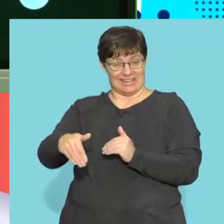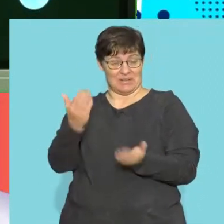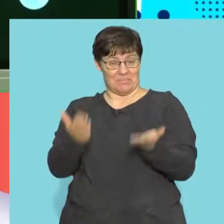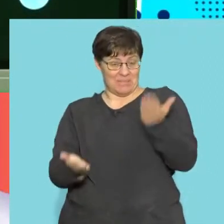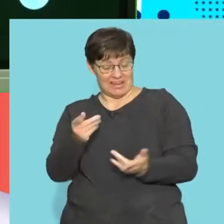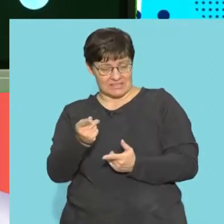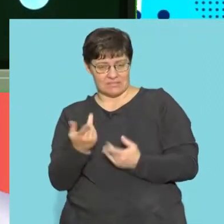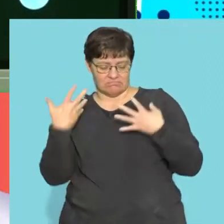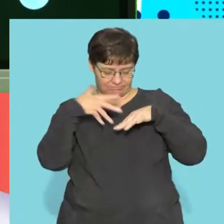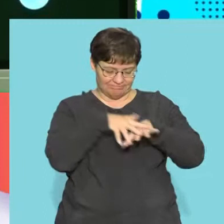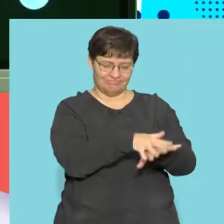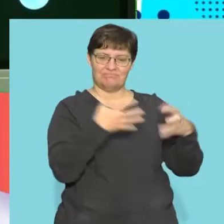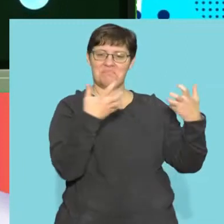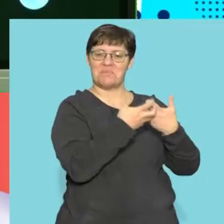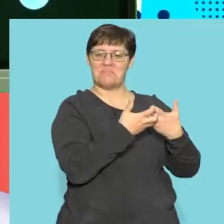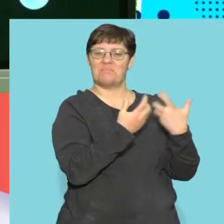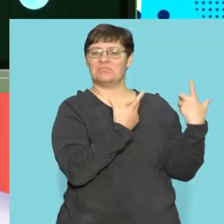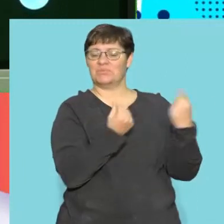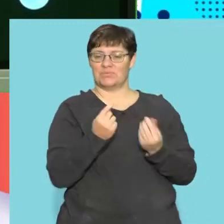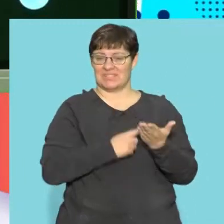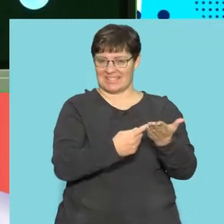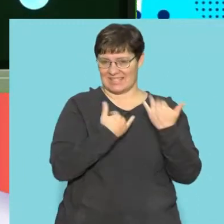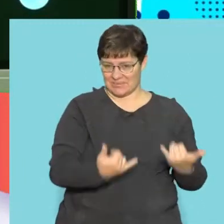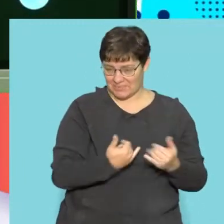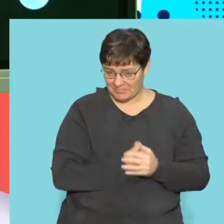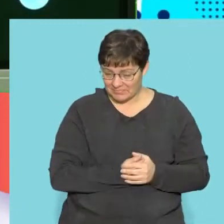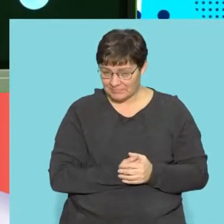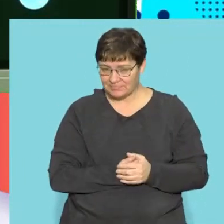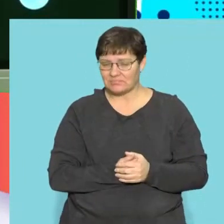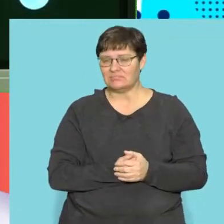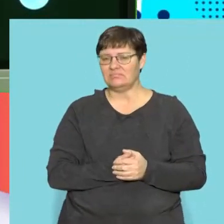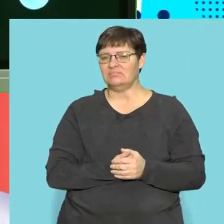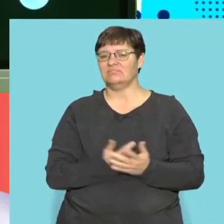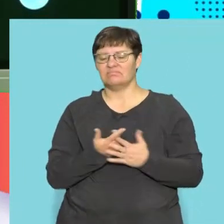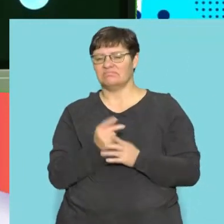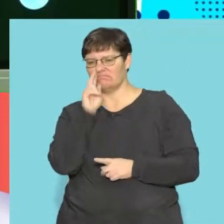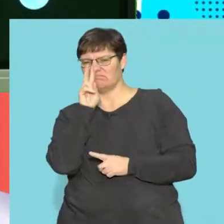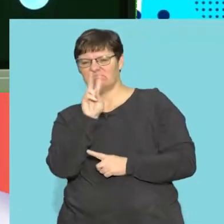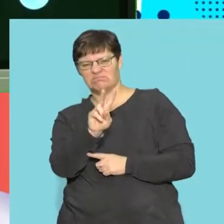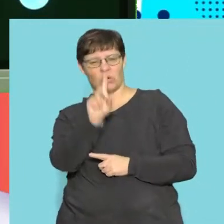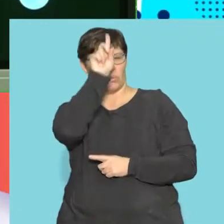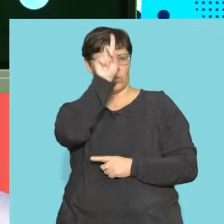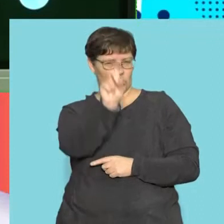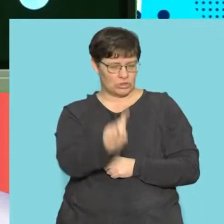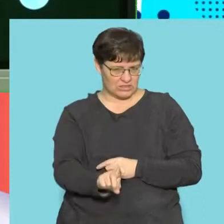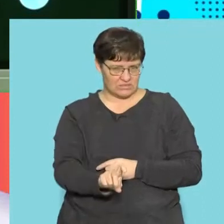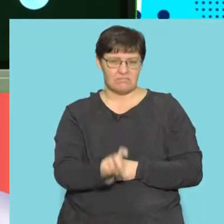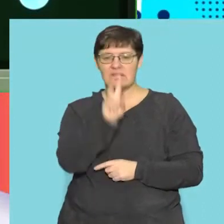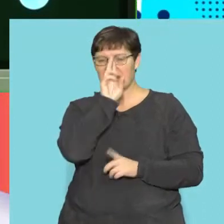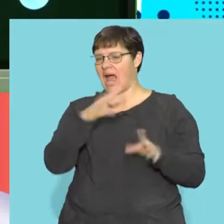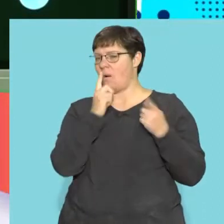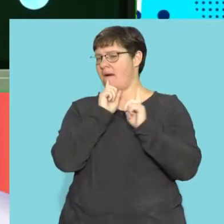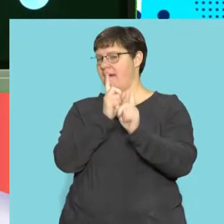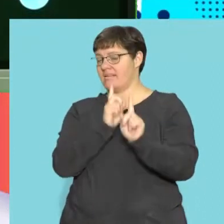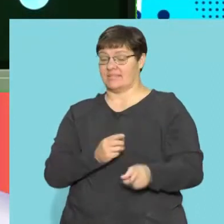balance factors into what we are going to talk about here, right? So let's just quickly look at the questions and then try to answer them.